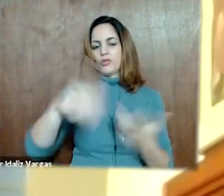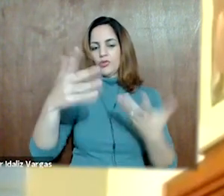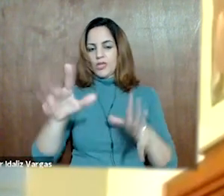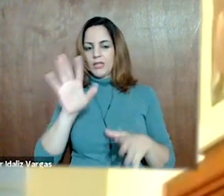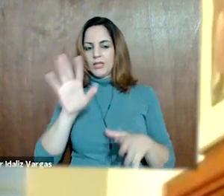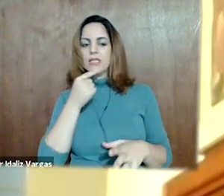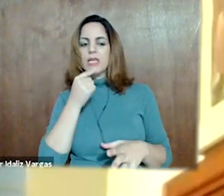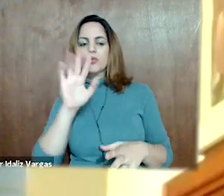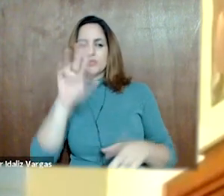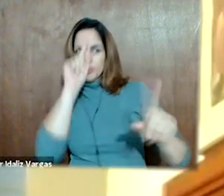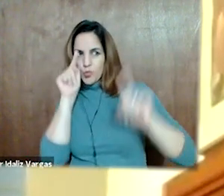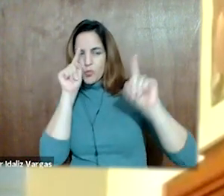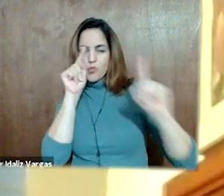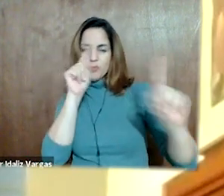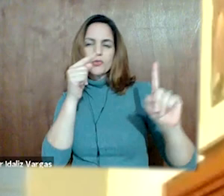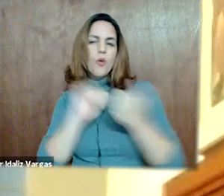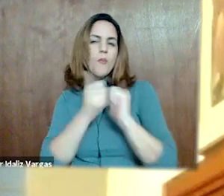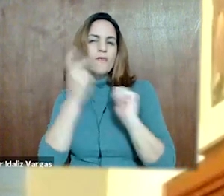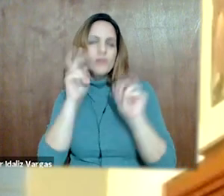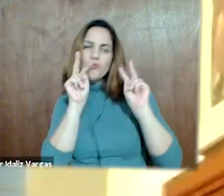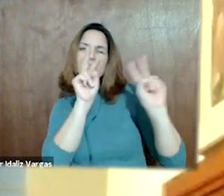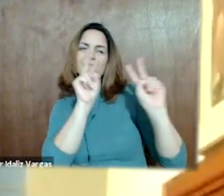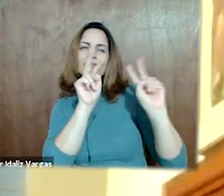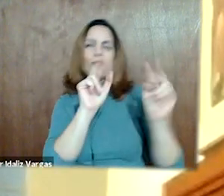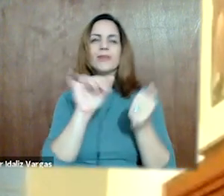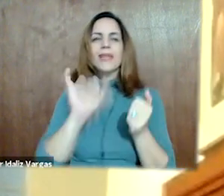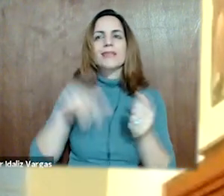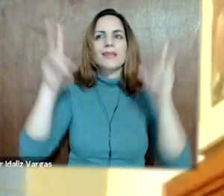Puerto Ricans, when they first arrived,